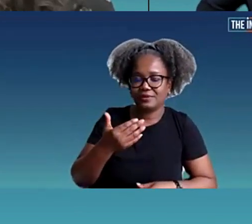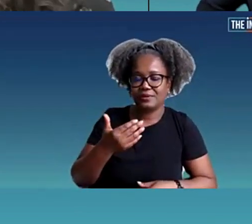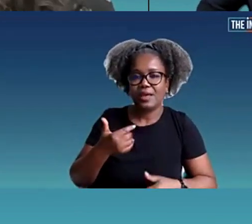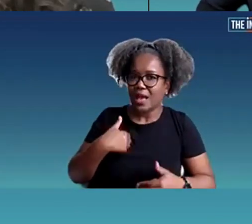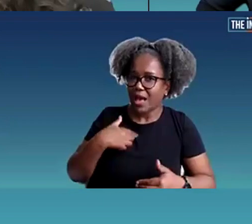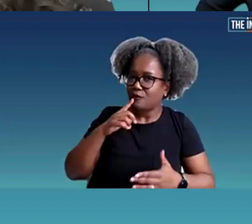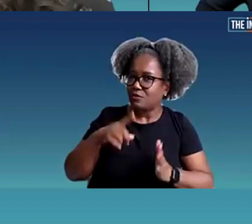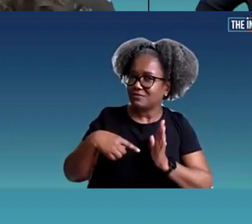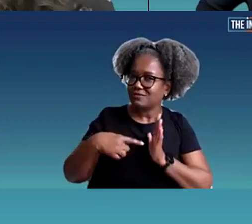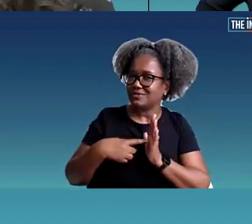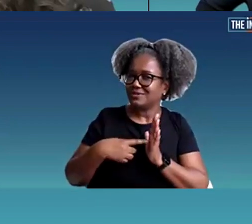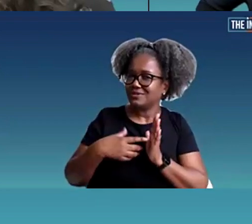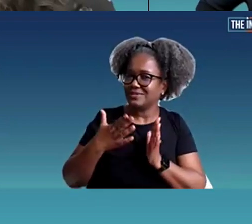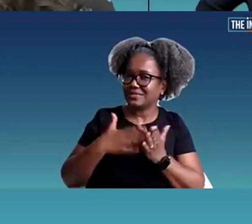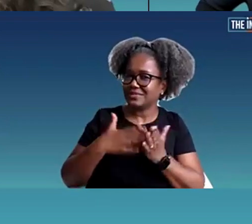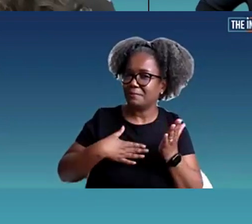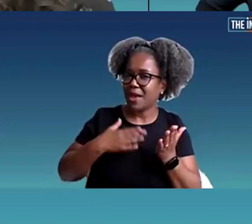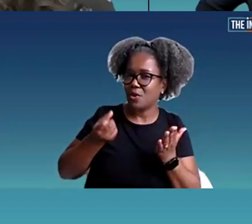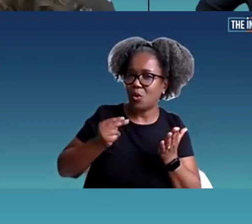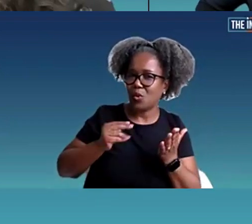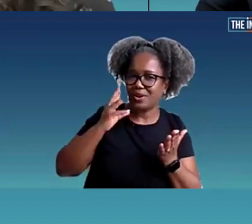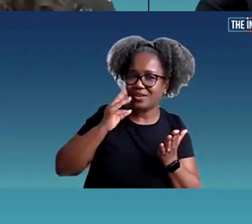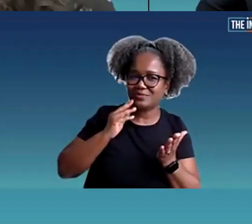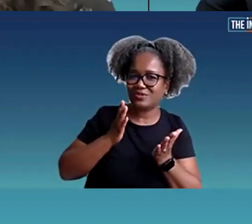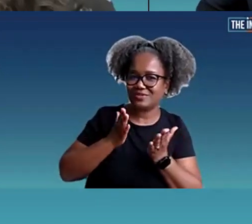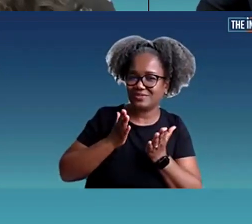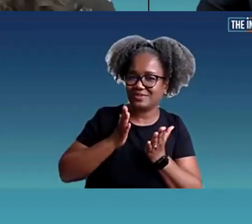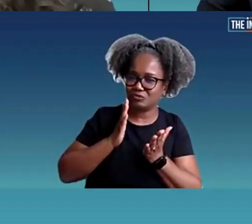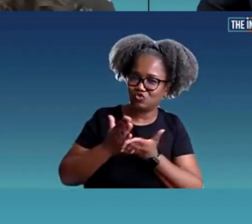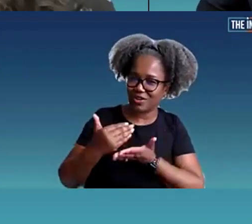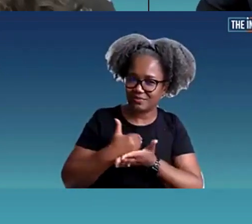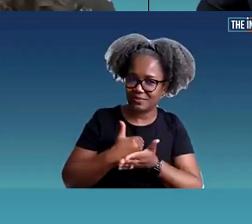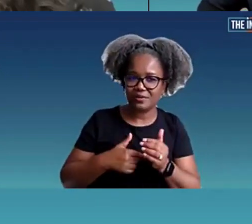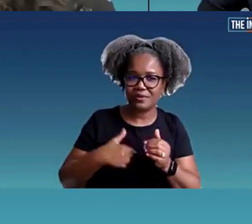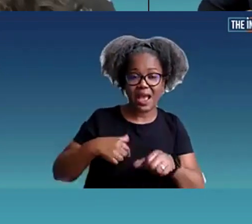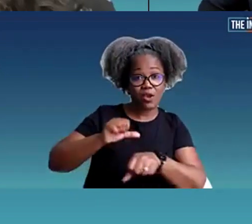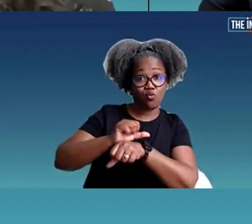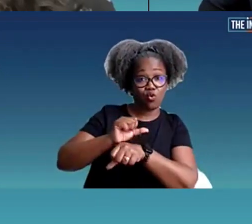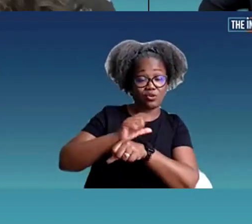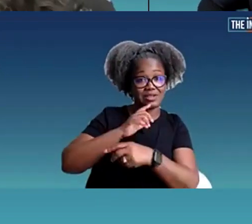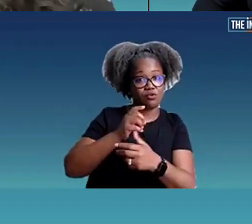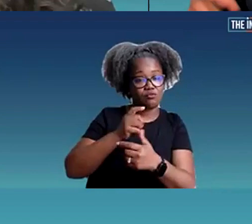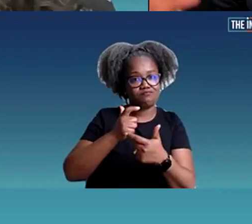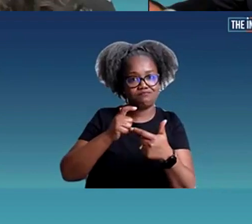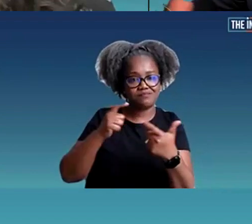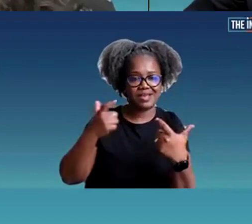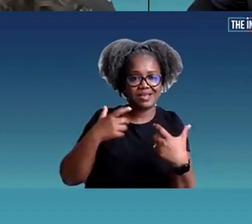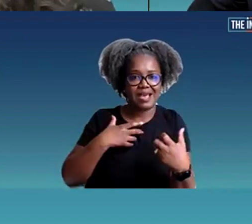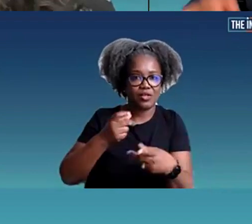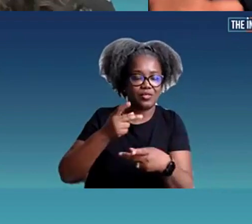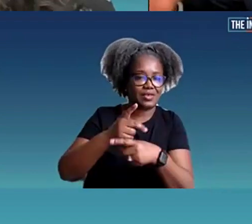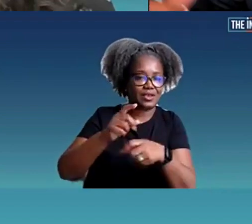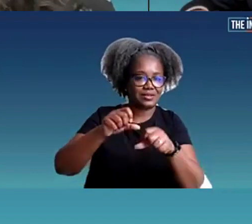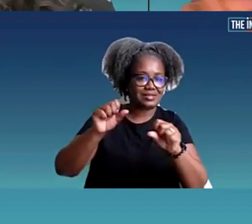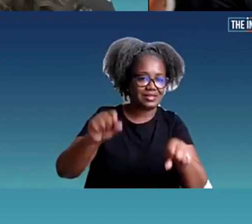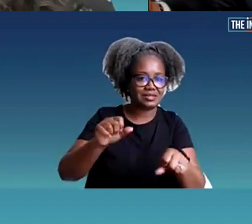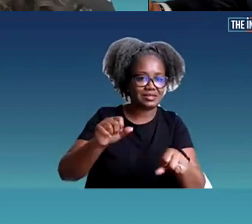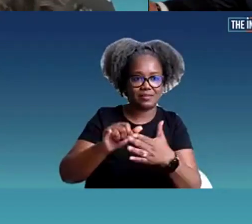who collected a lot of this data that we all laid out, race, ethnicity, gender, zip code